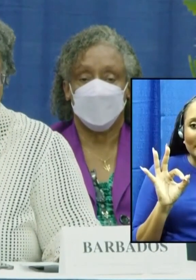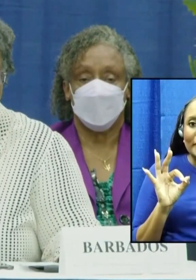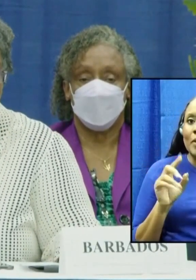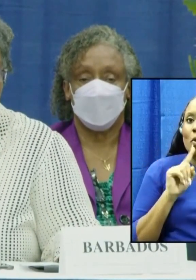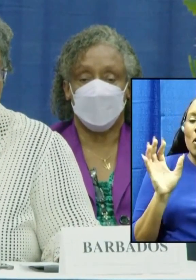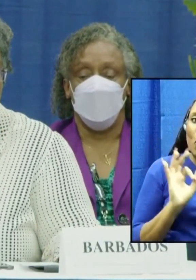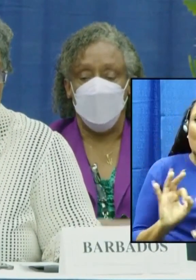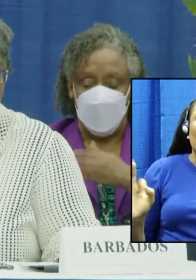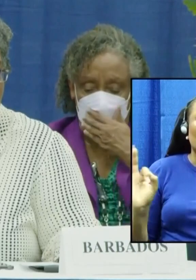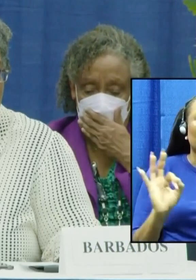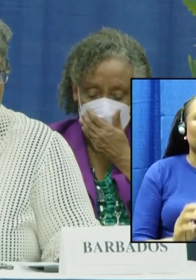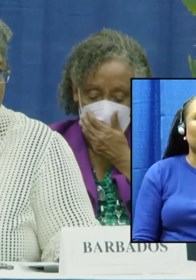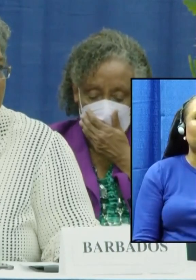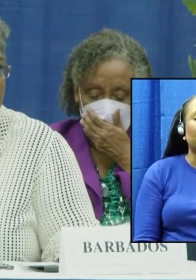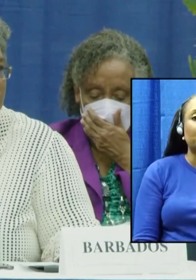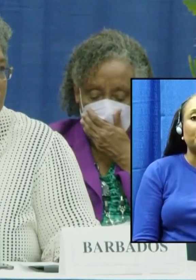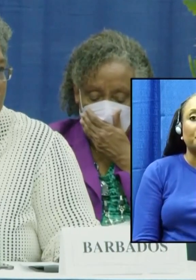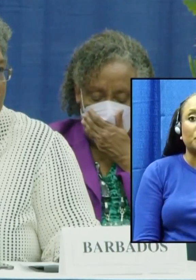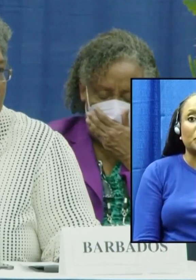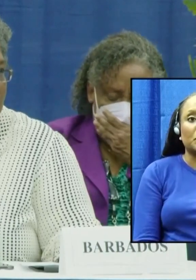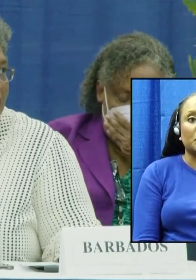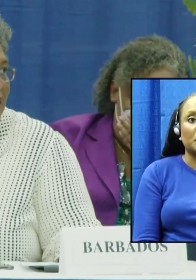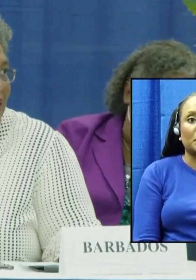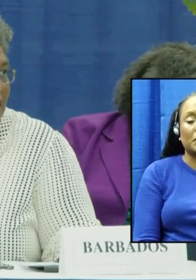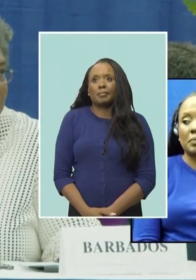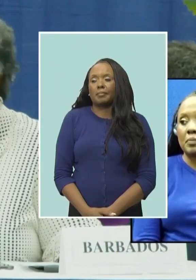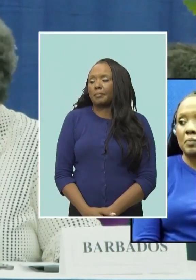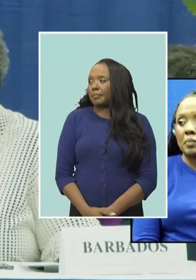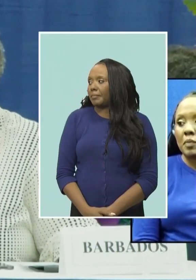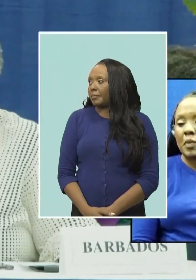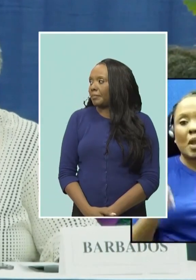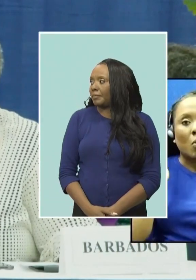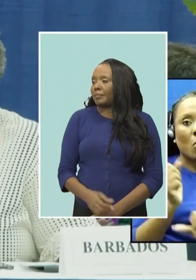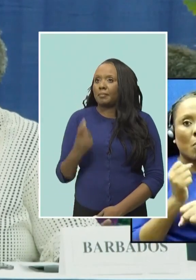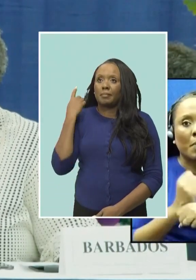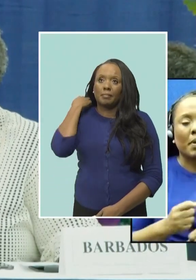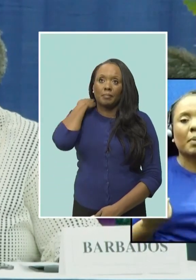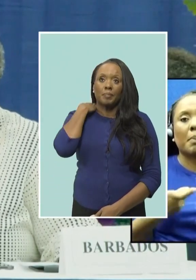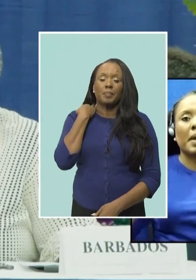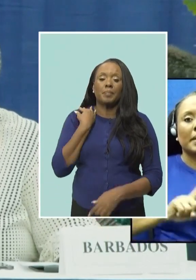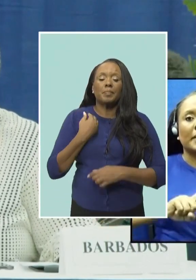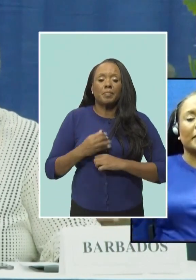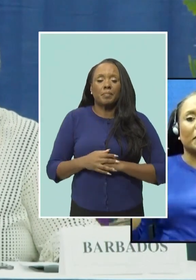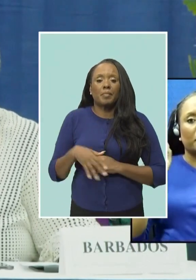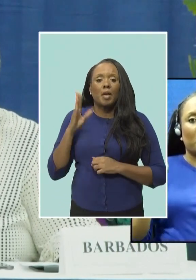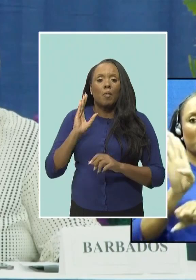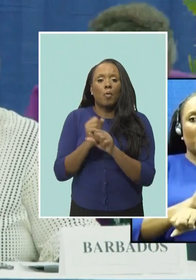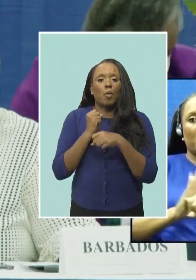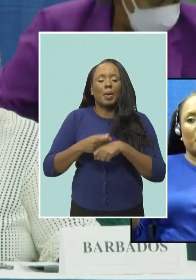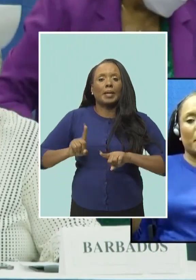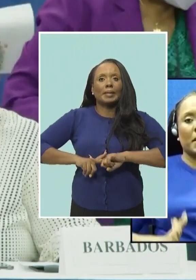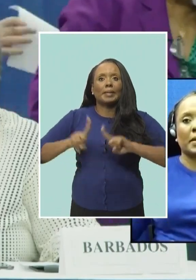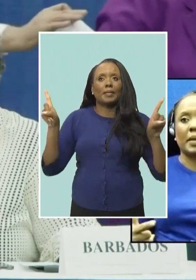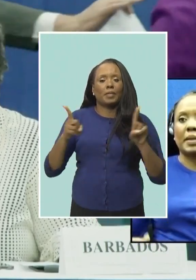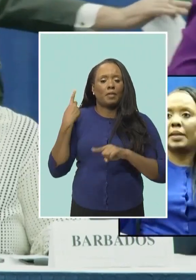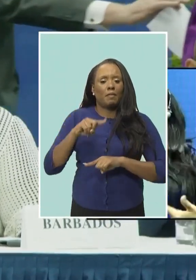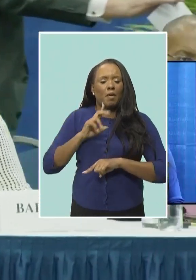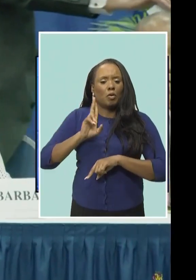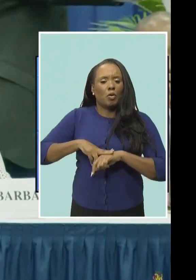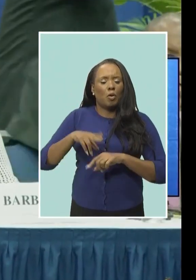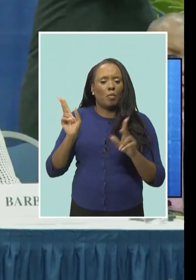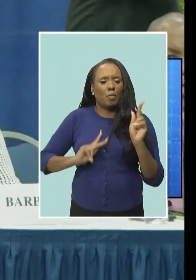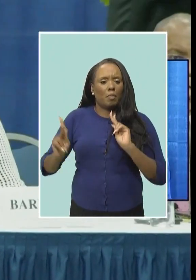because this is going to make the difference in the lives of ordinary people in every single parish in this